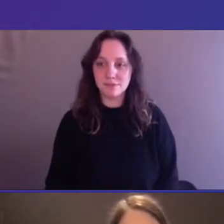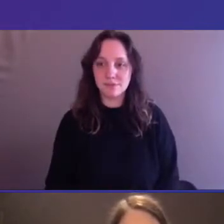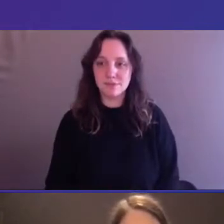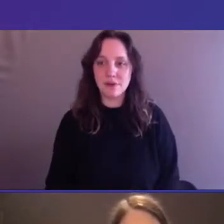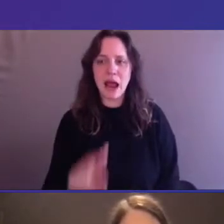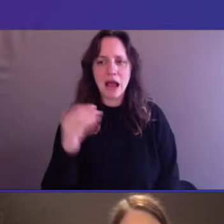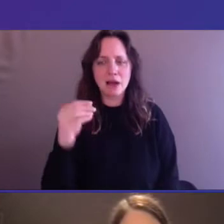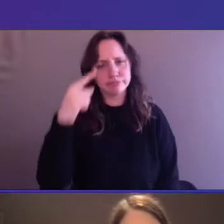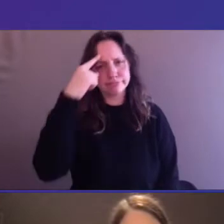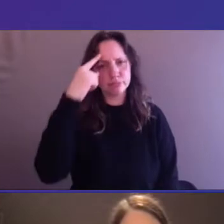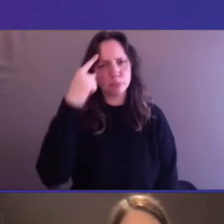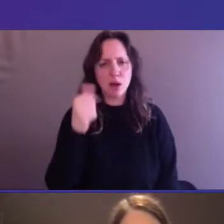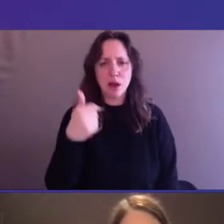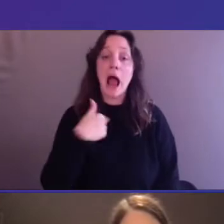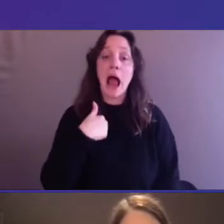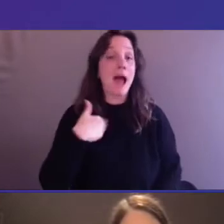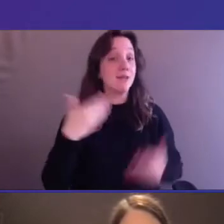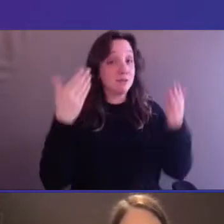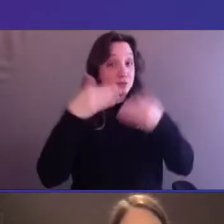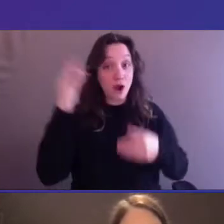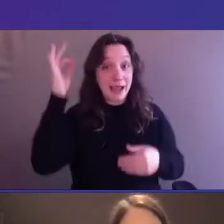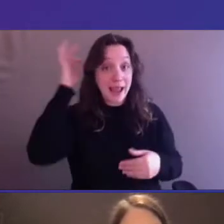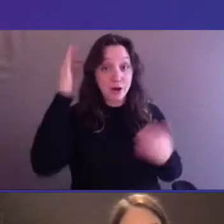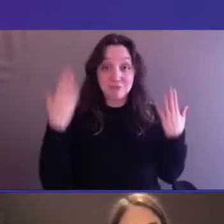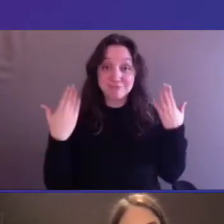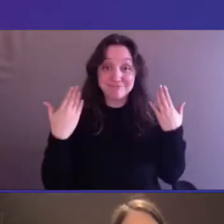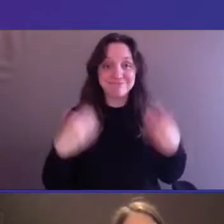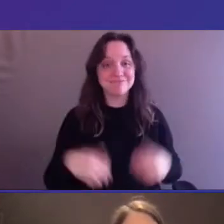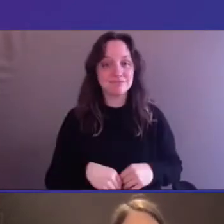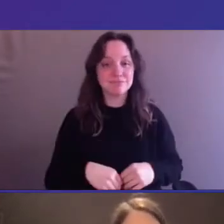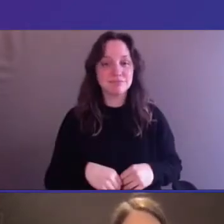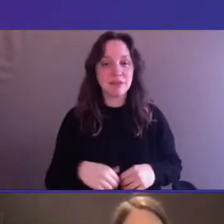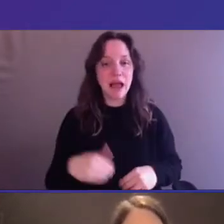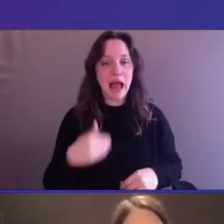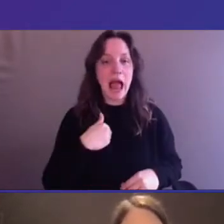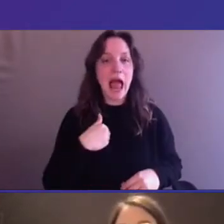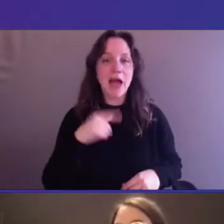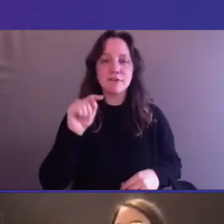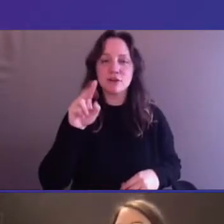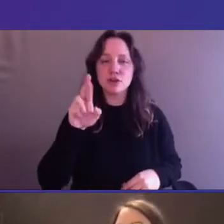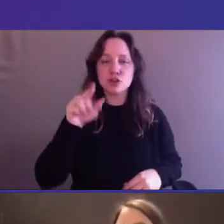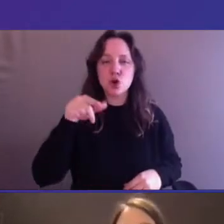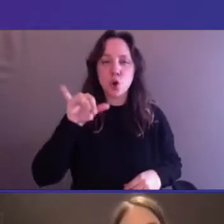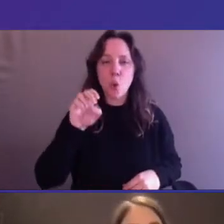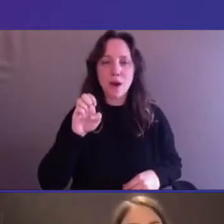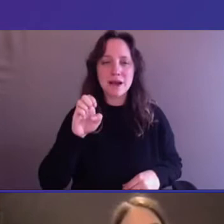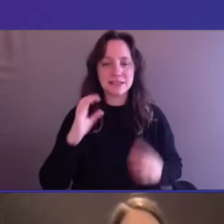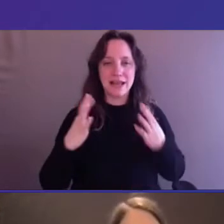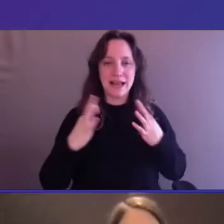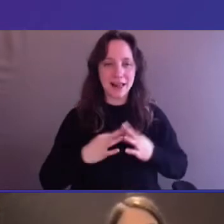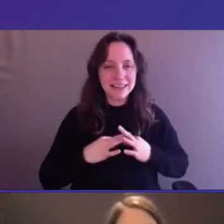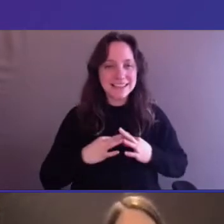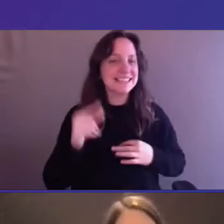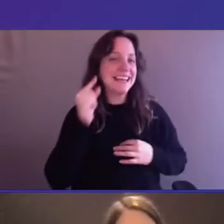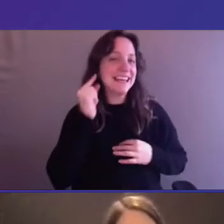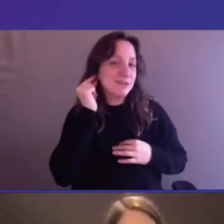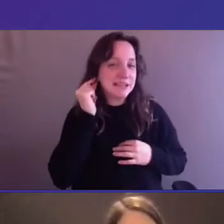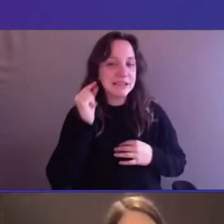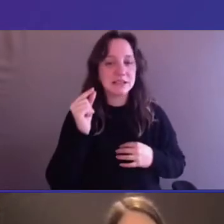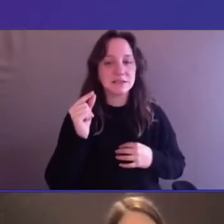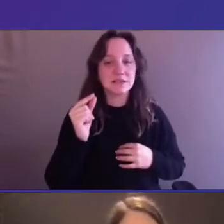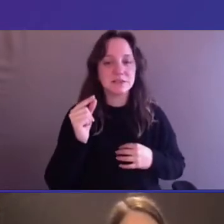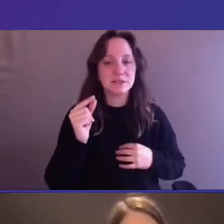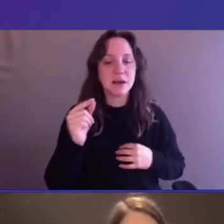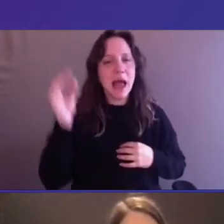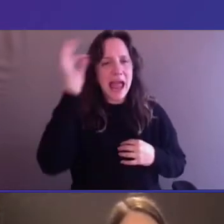Let me see, I have dark hair. And I'm wearing a turquoise necklace and some turquoise earrings, and my hair is, I guess, a